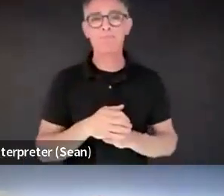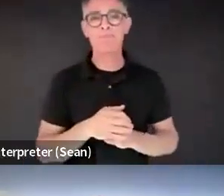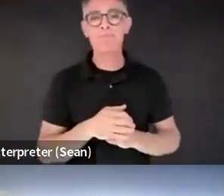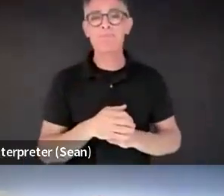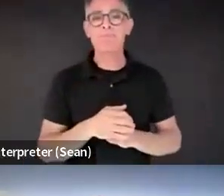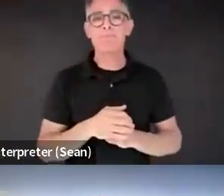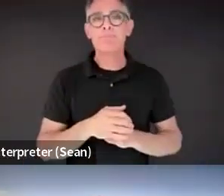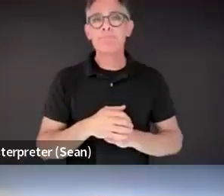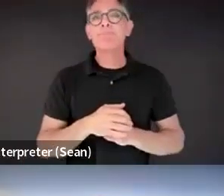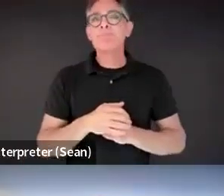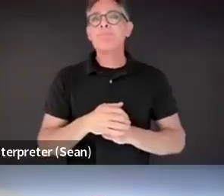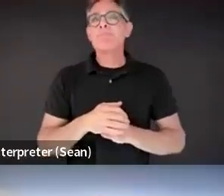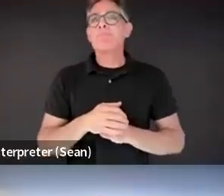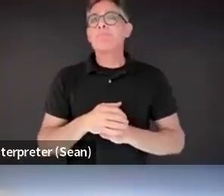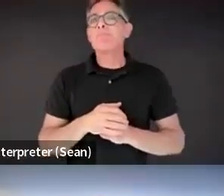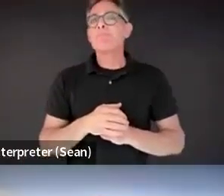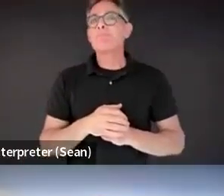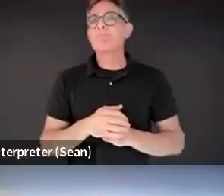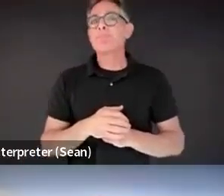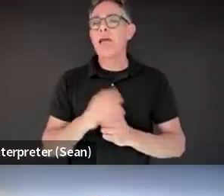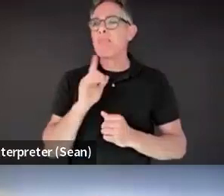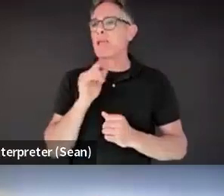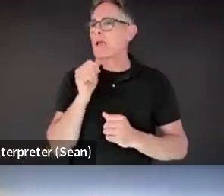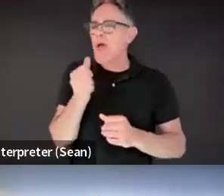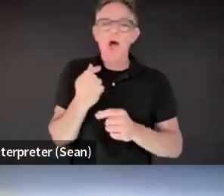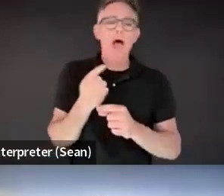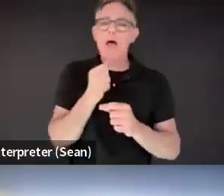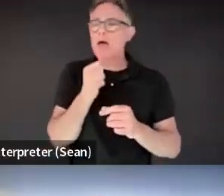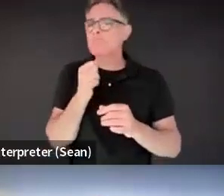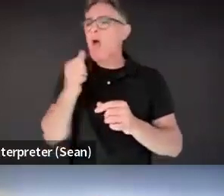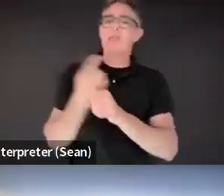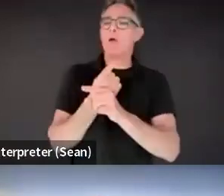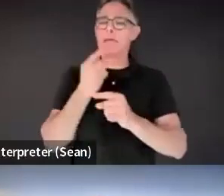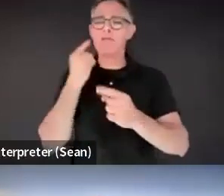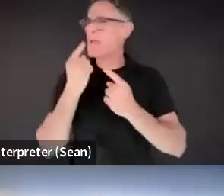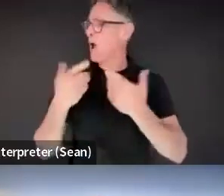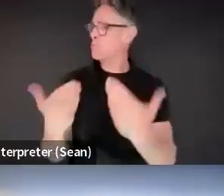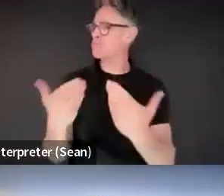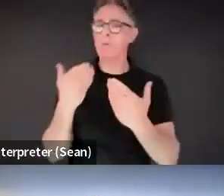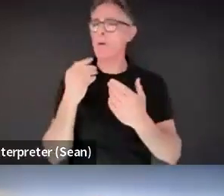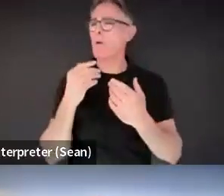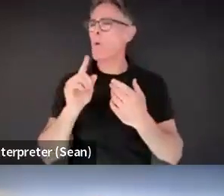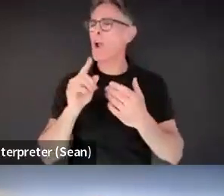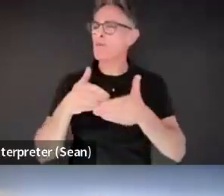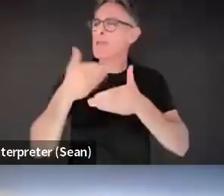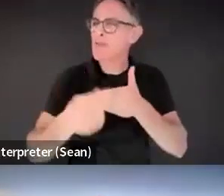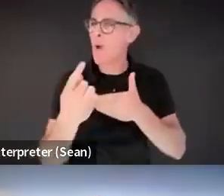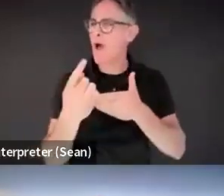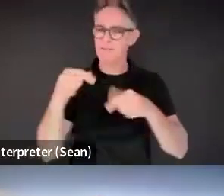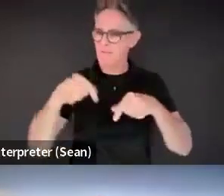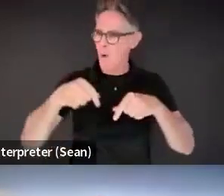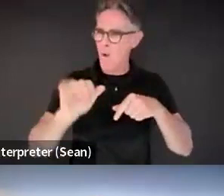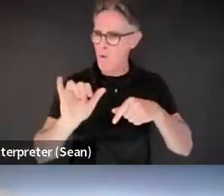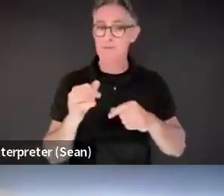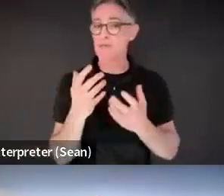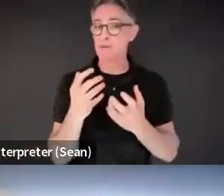You know, I think even it's not inappropriate for us to start thinking about where we want to look at doing the next one of these again. You know, do we want to